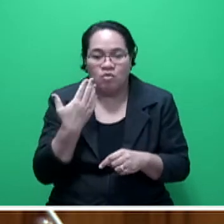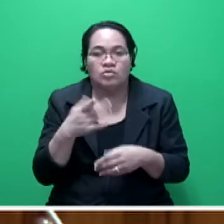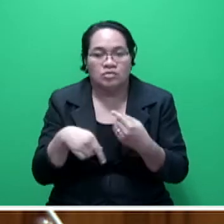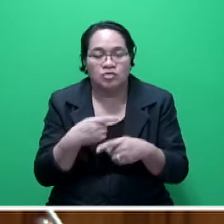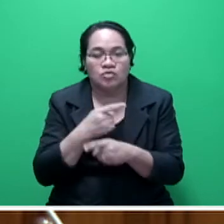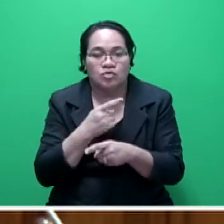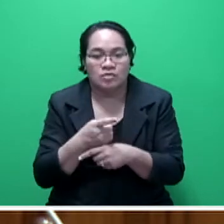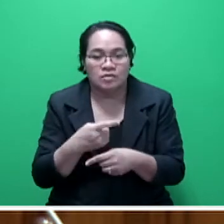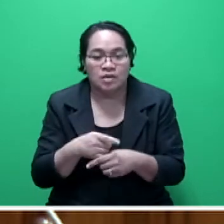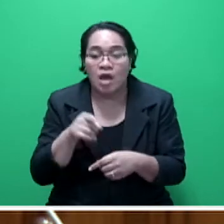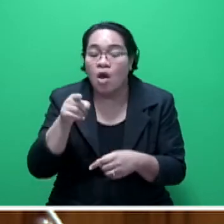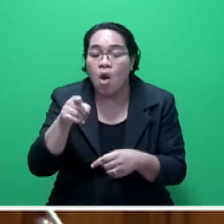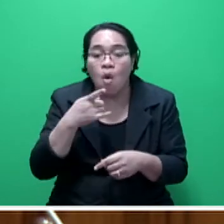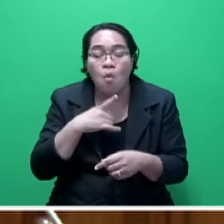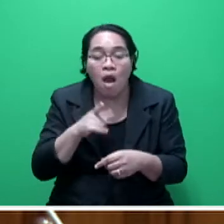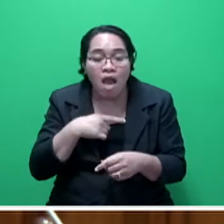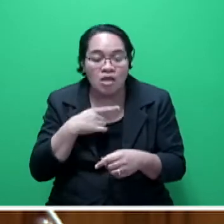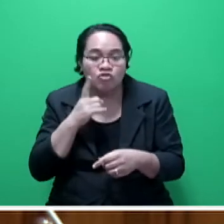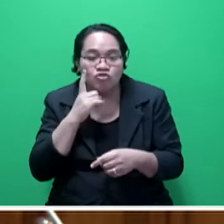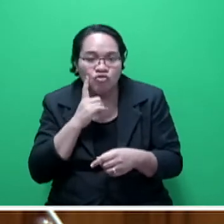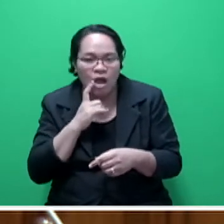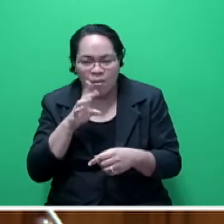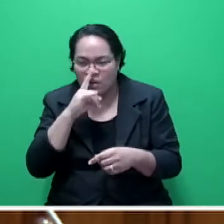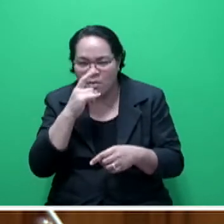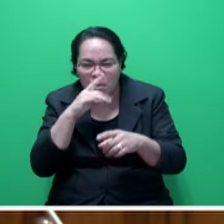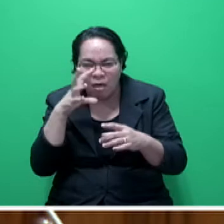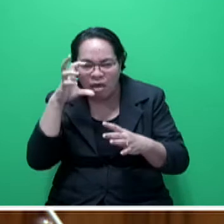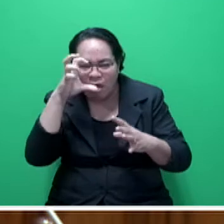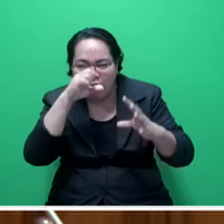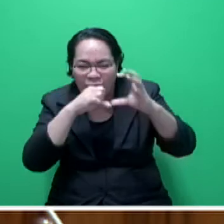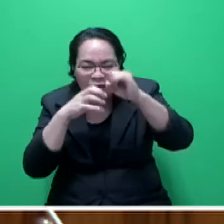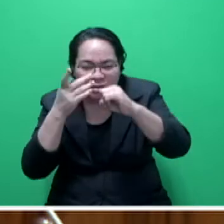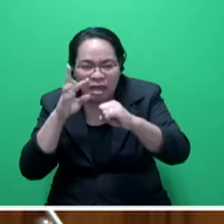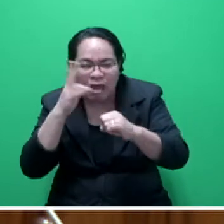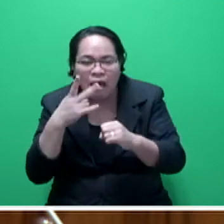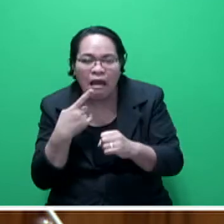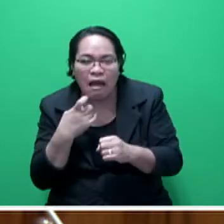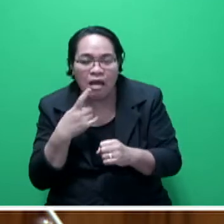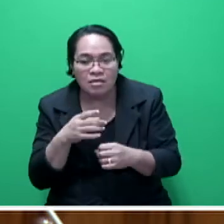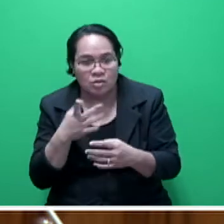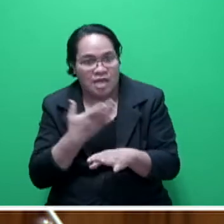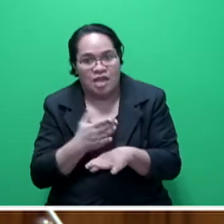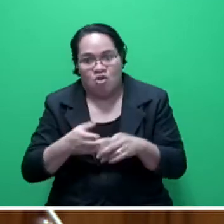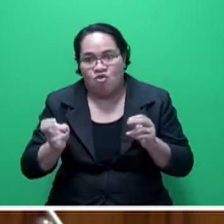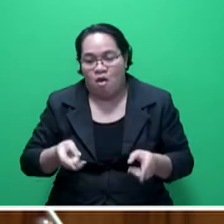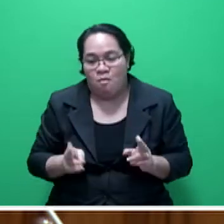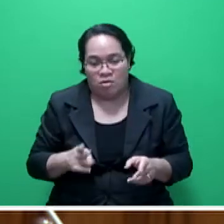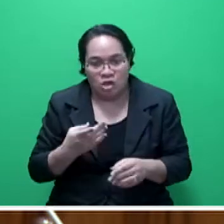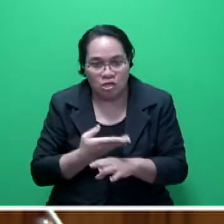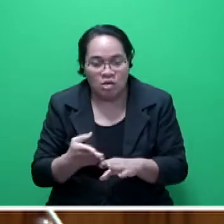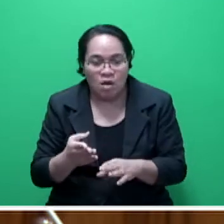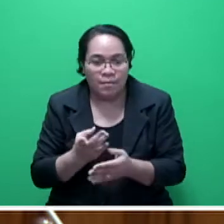is to break potential chains of viral transmission before they take hold, creating a new normal that allows economic activity